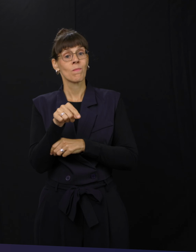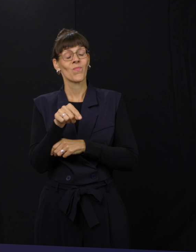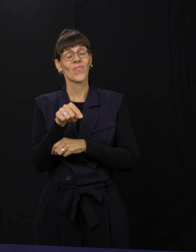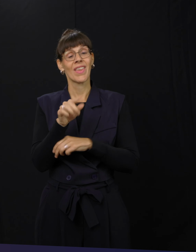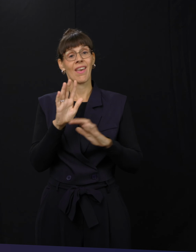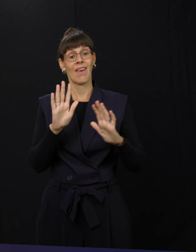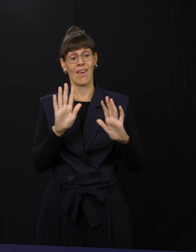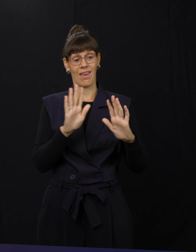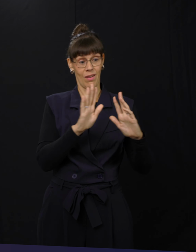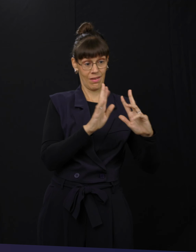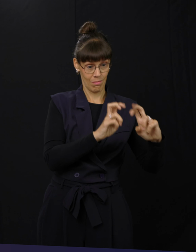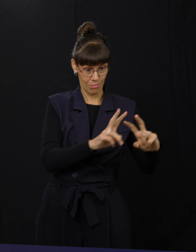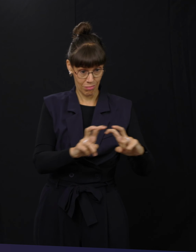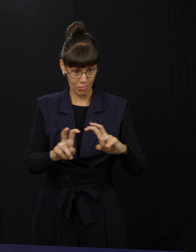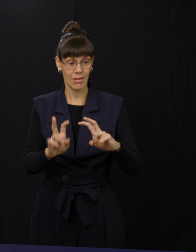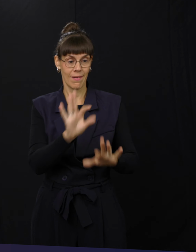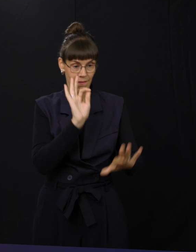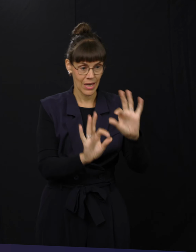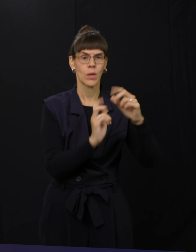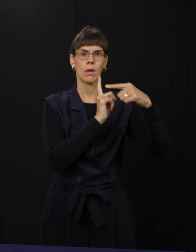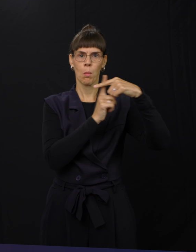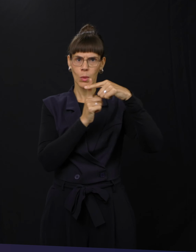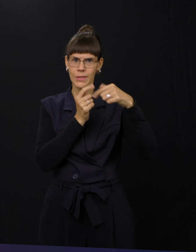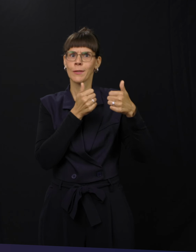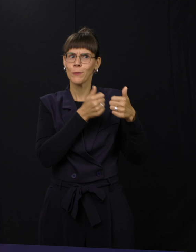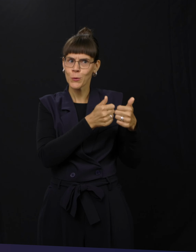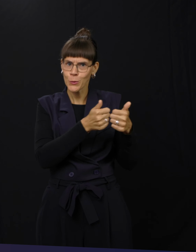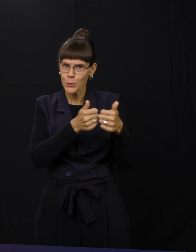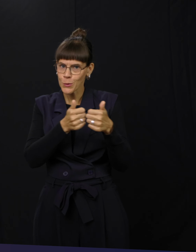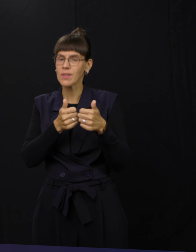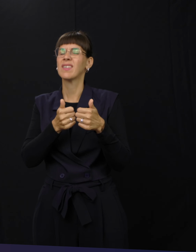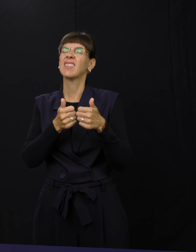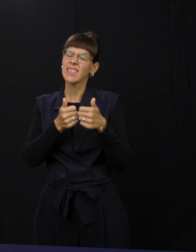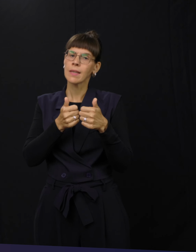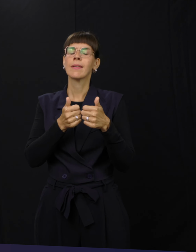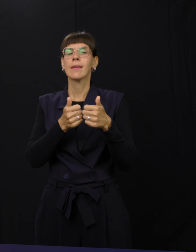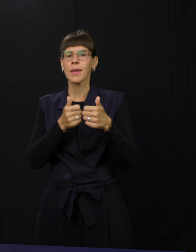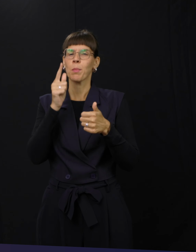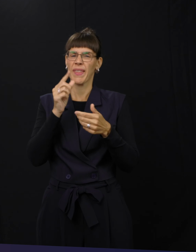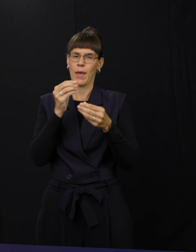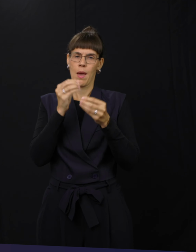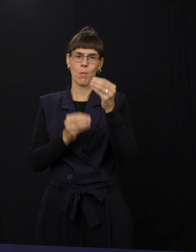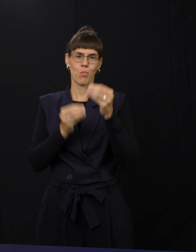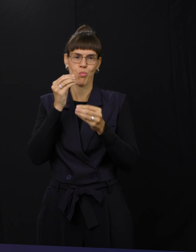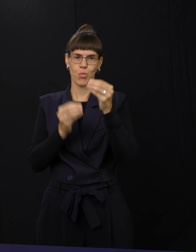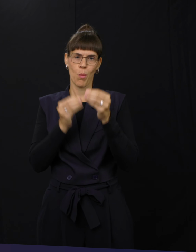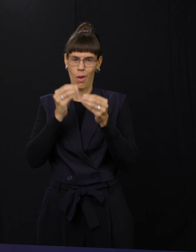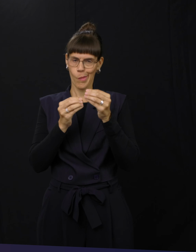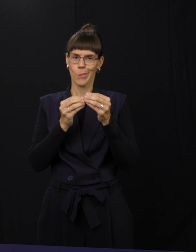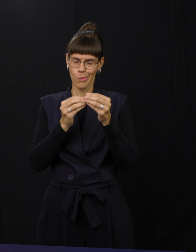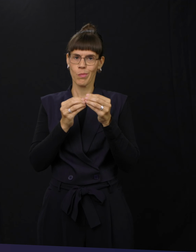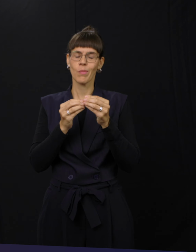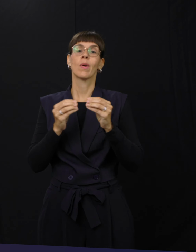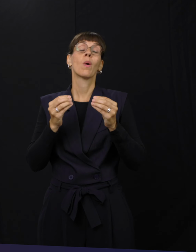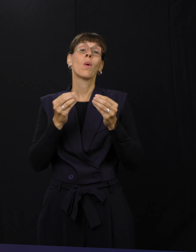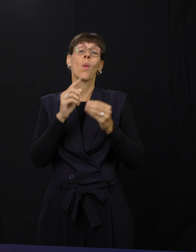first initial results were very positive, but then there was a small problem in the whole pipeline because